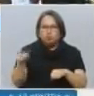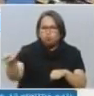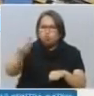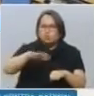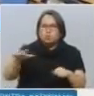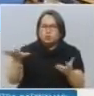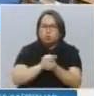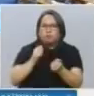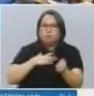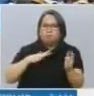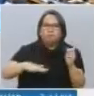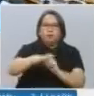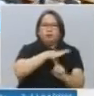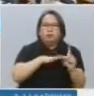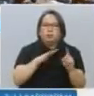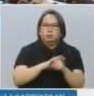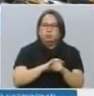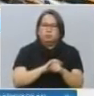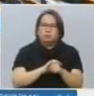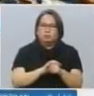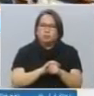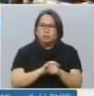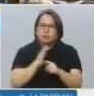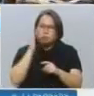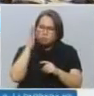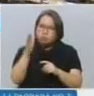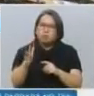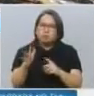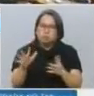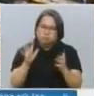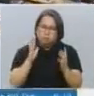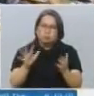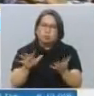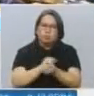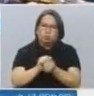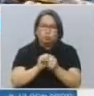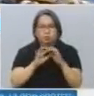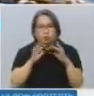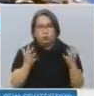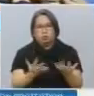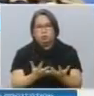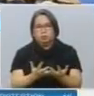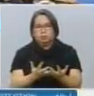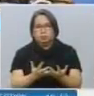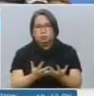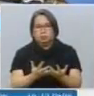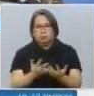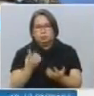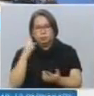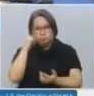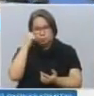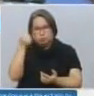destroying the environment. It will destroy the world of